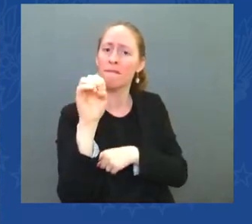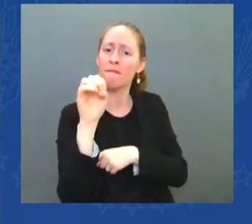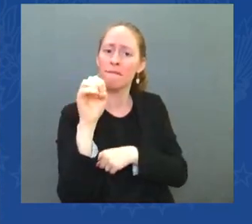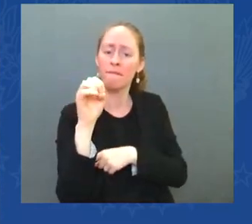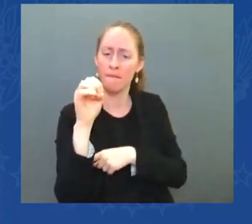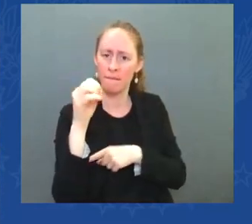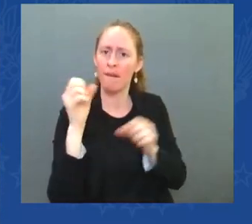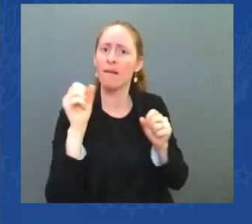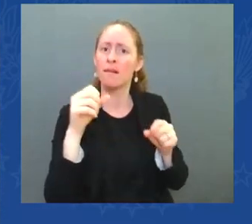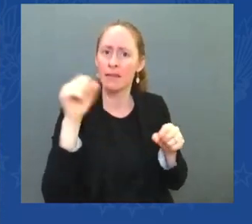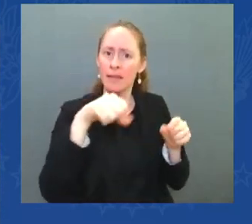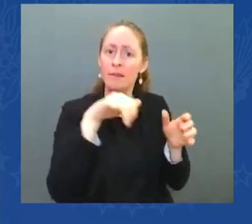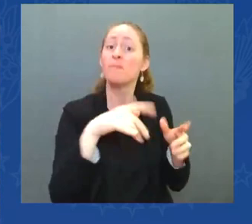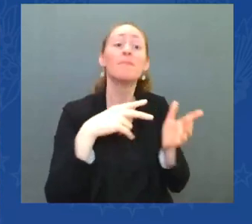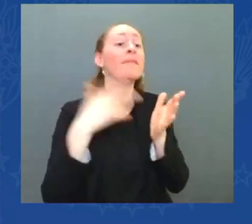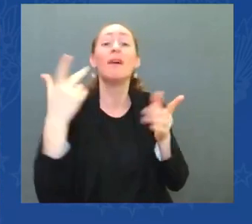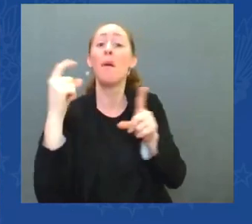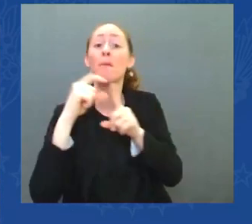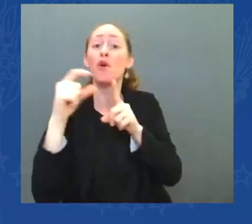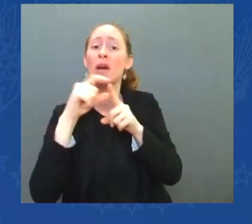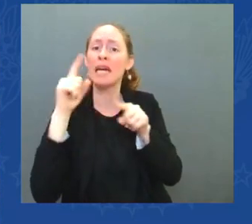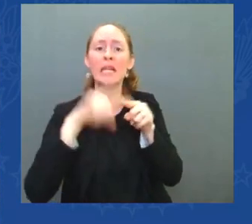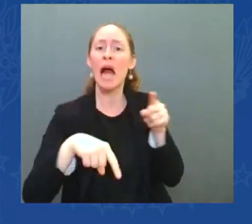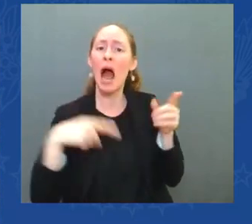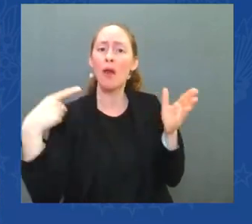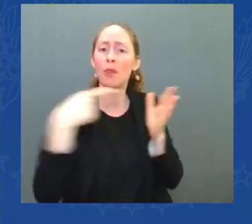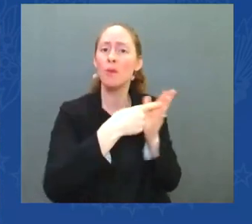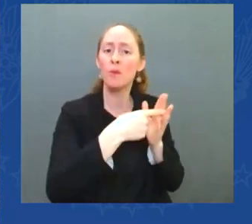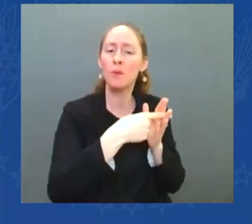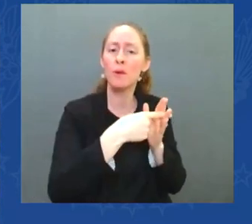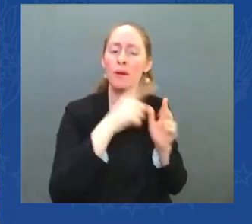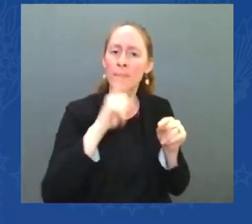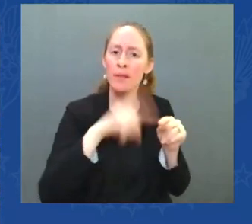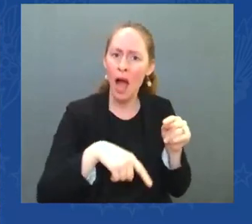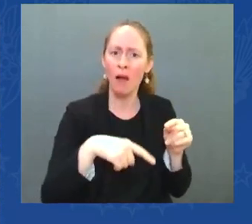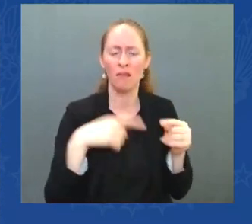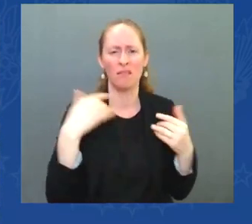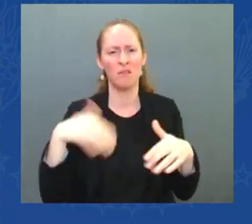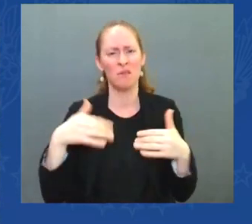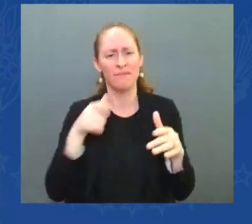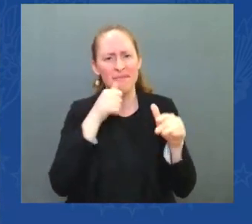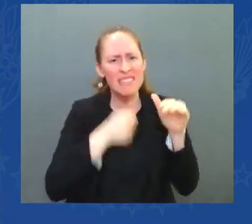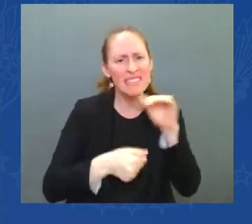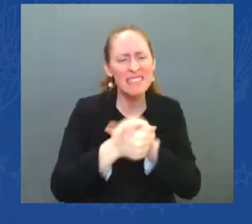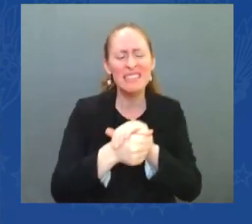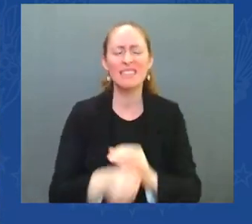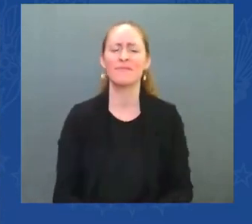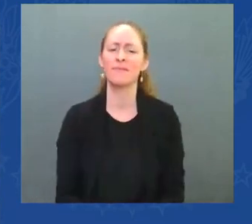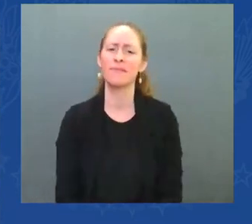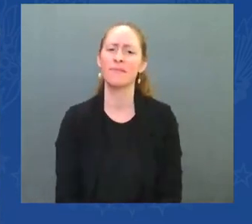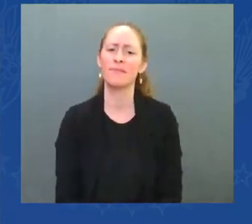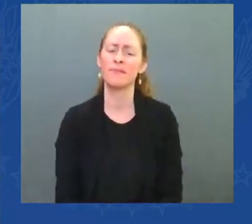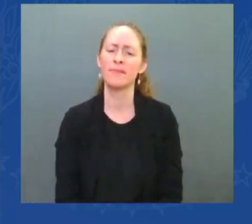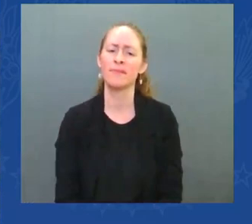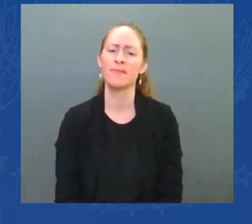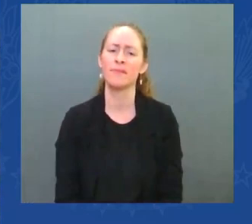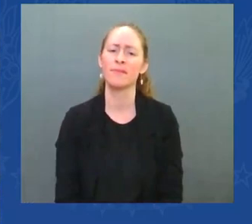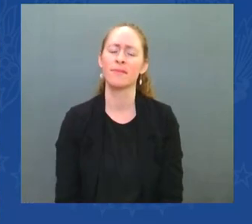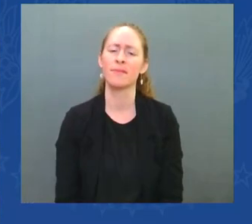brings pain to the entire community, and by extension, to the whole of